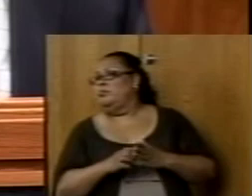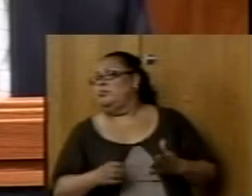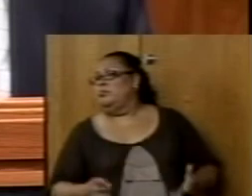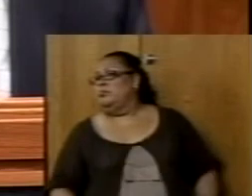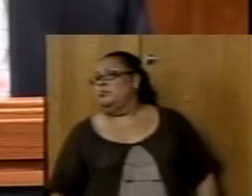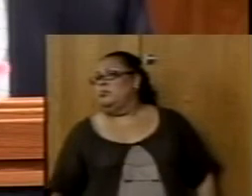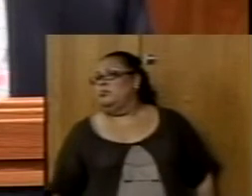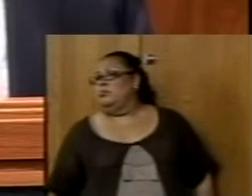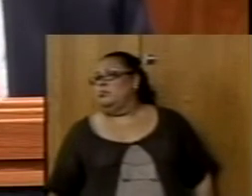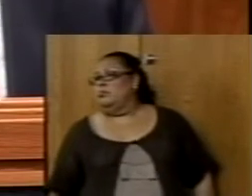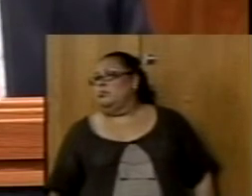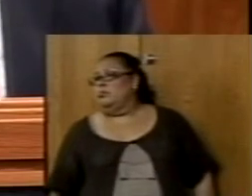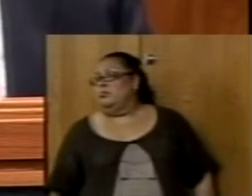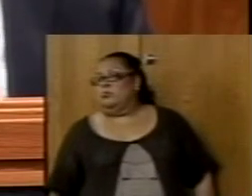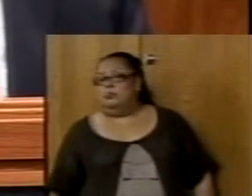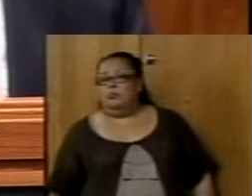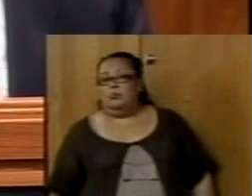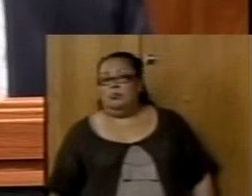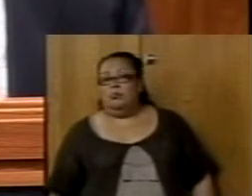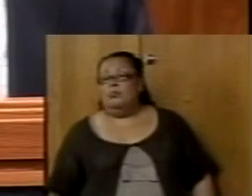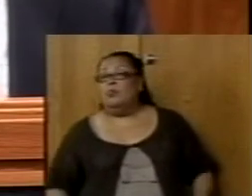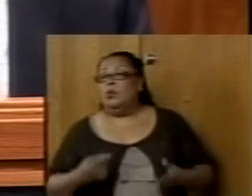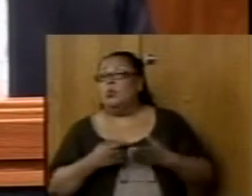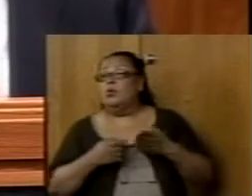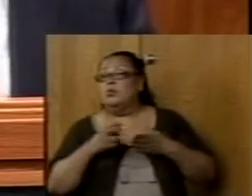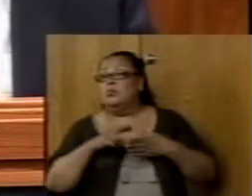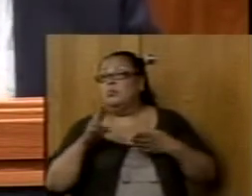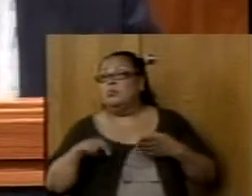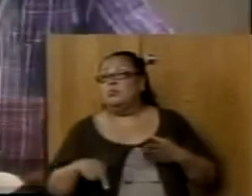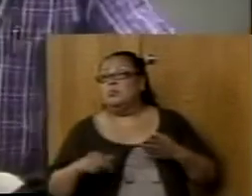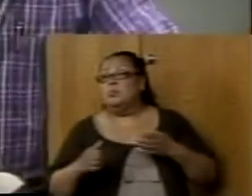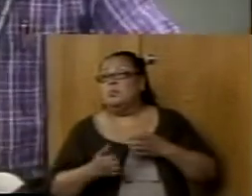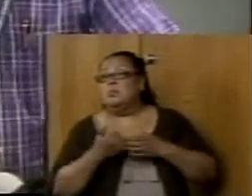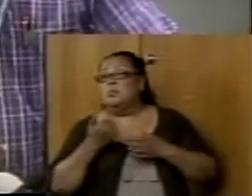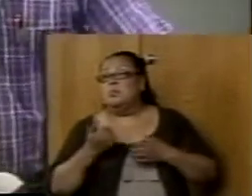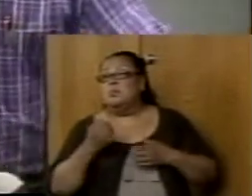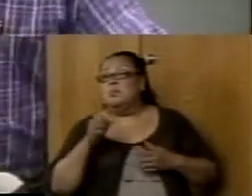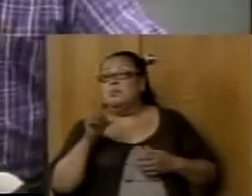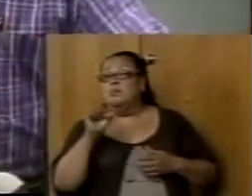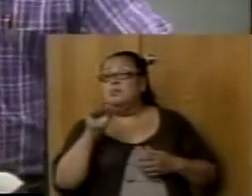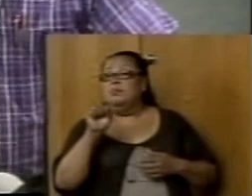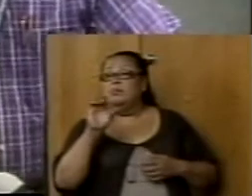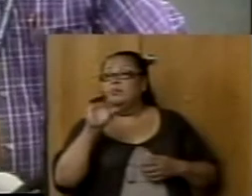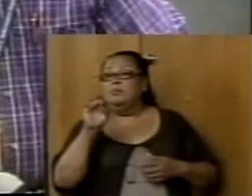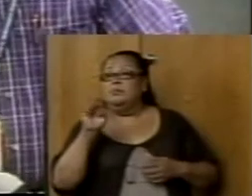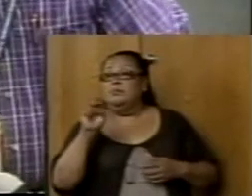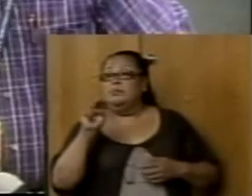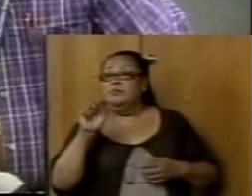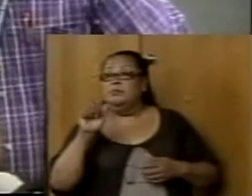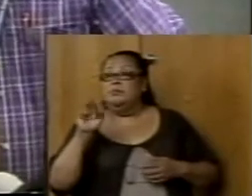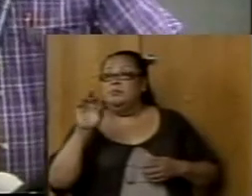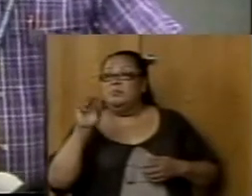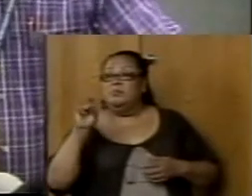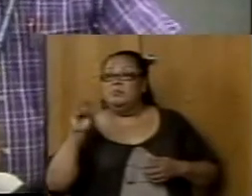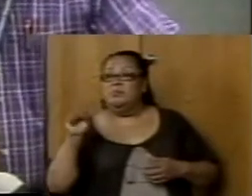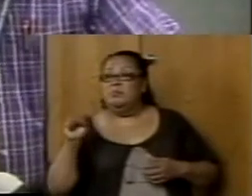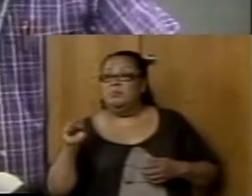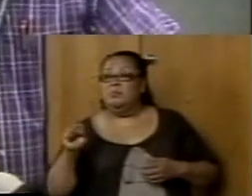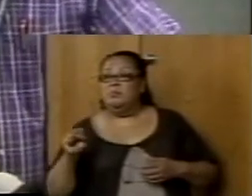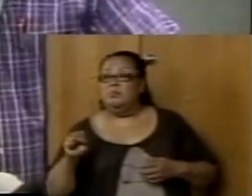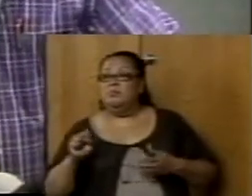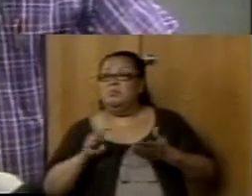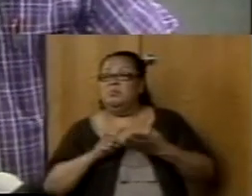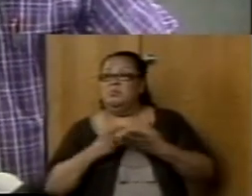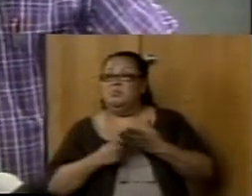been the outcome of the analysis? Or? Okay, in most of our scenarios, it had been, let's discuss indoor